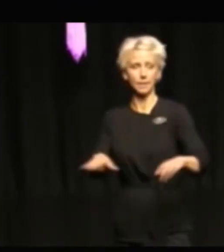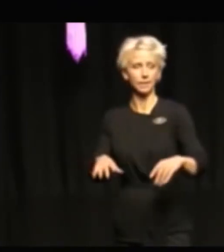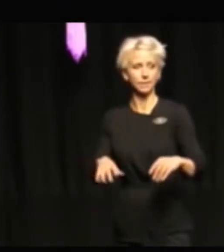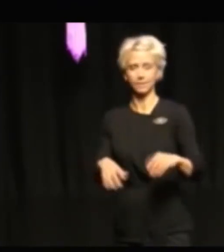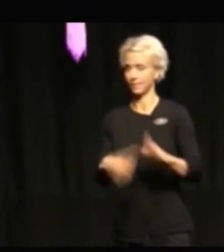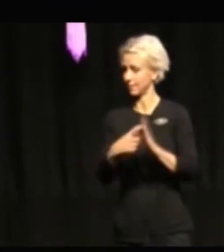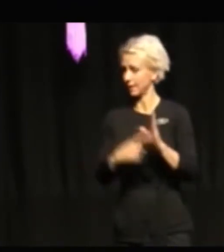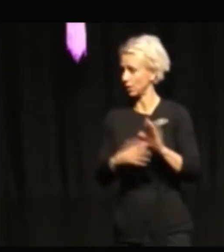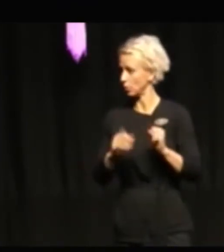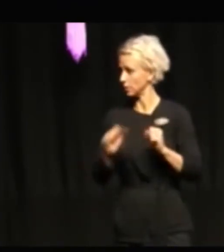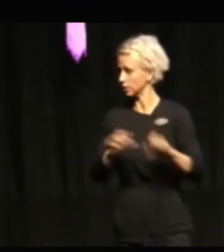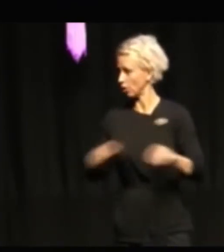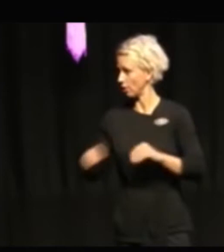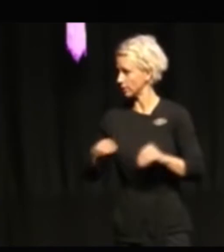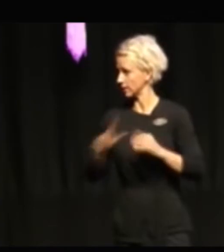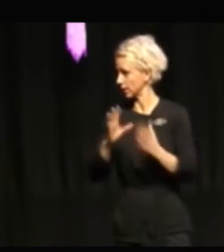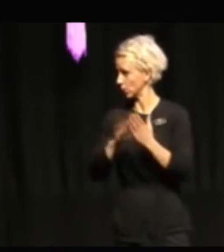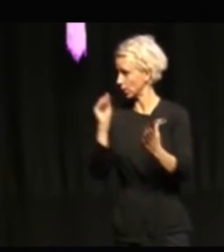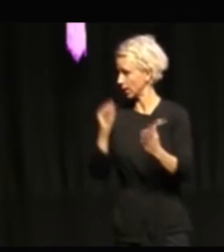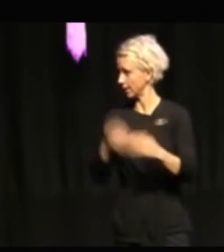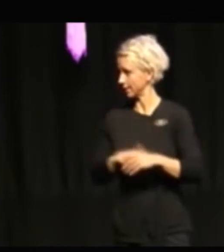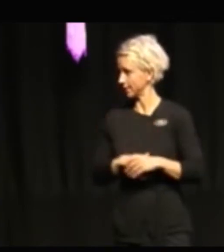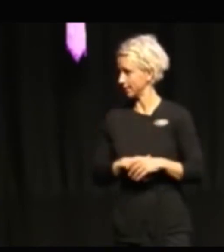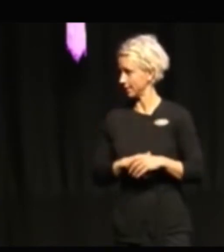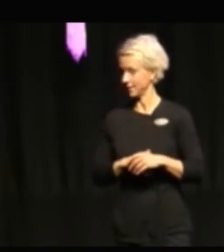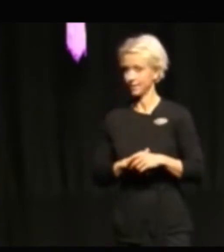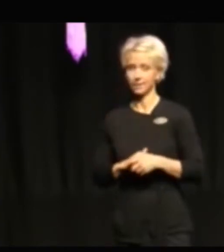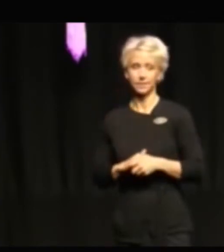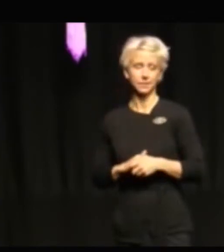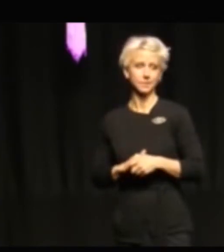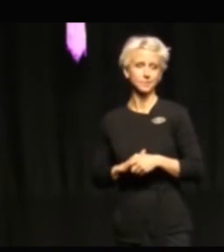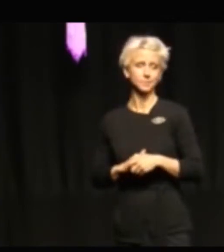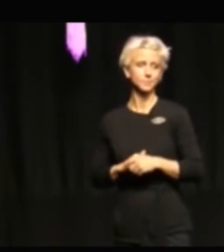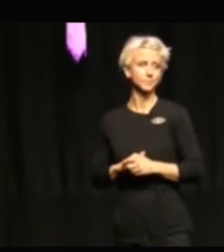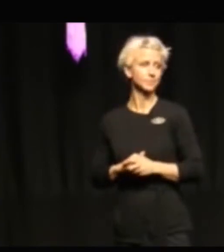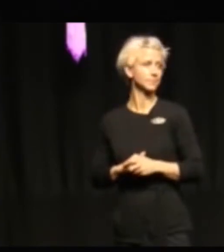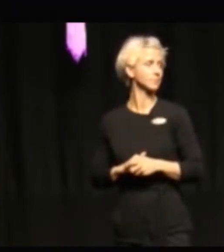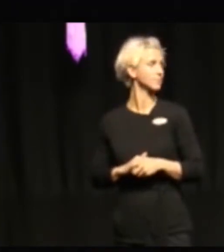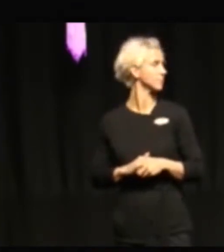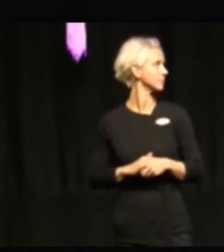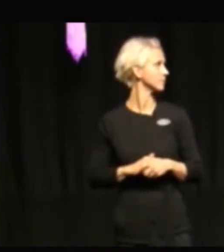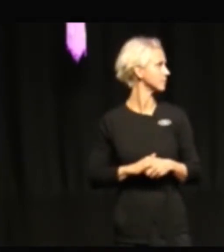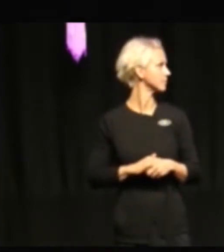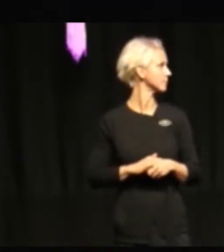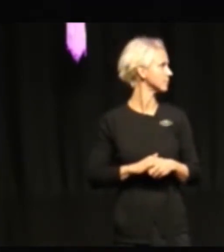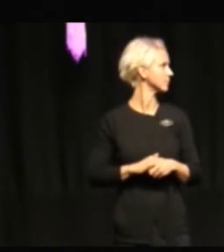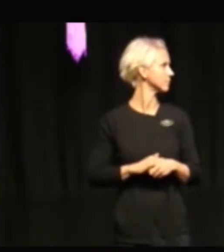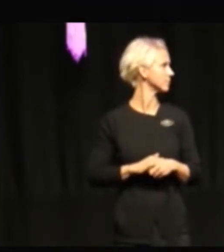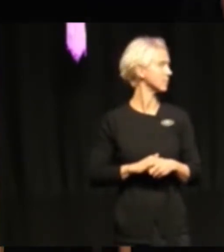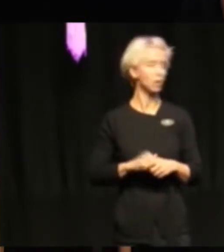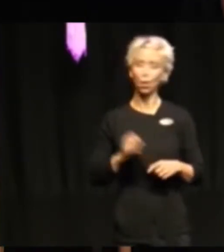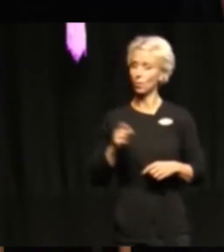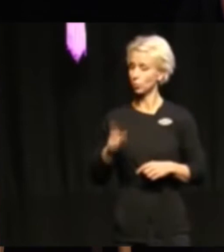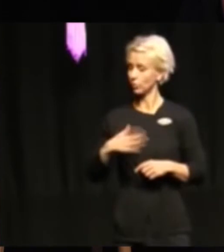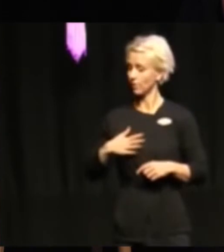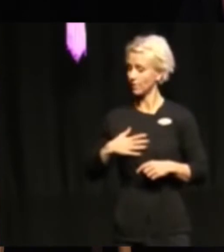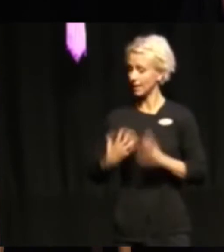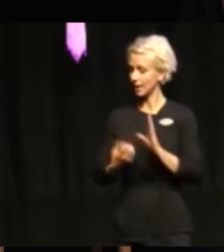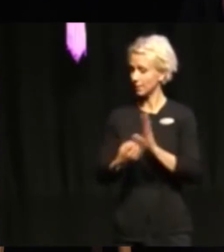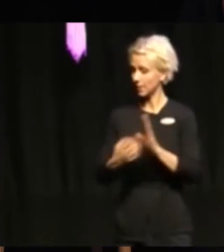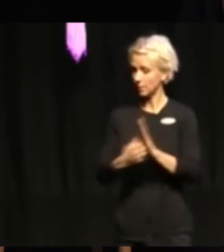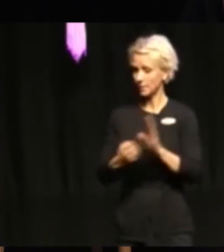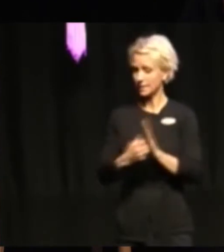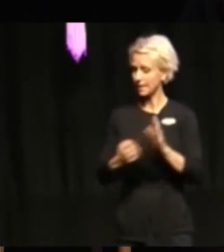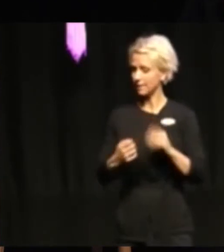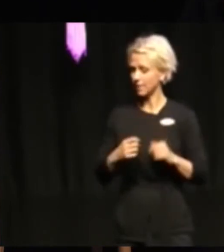the basis of that, and they refer a lot to the Maastricht principles. Can I just ask you, if you were to describe the